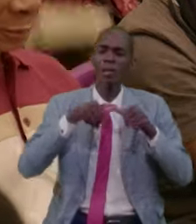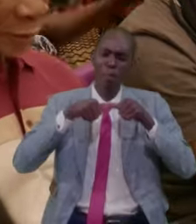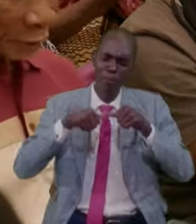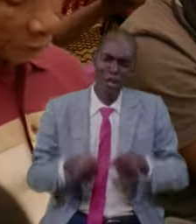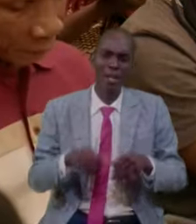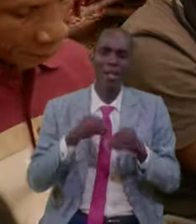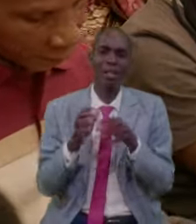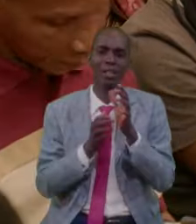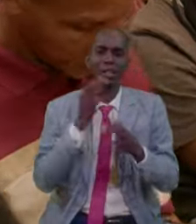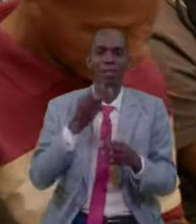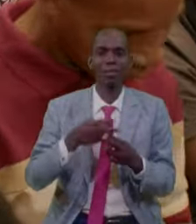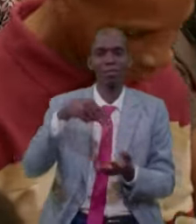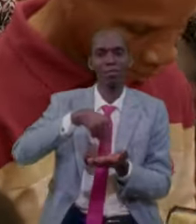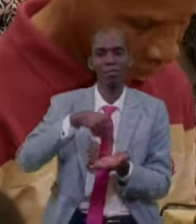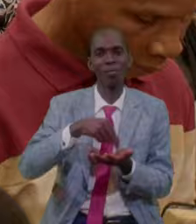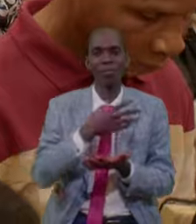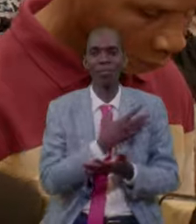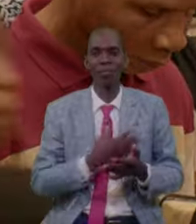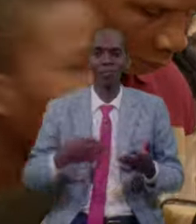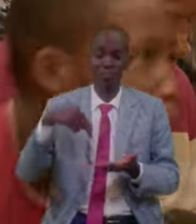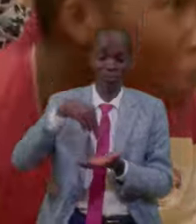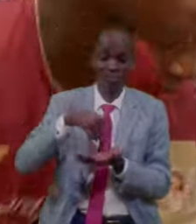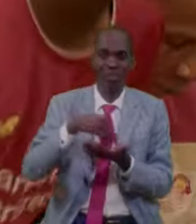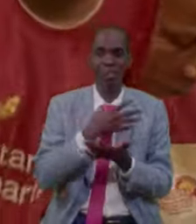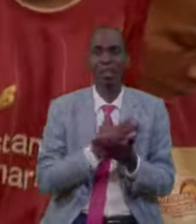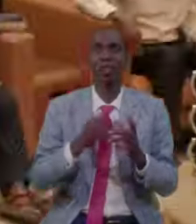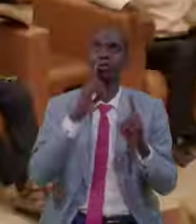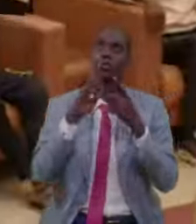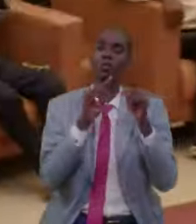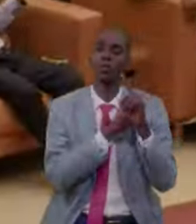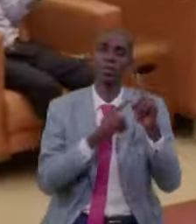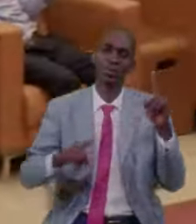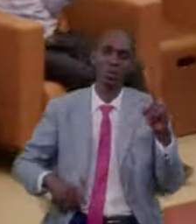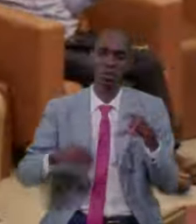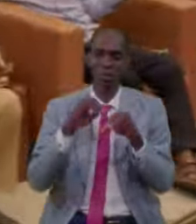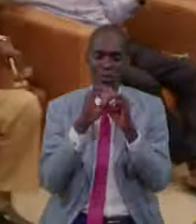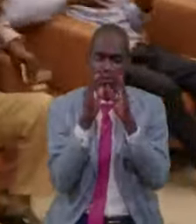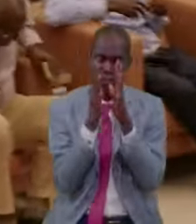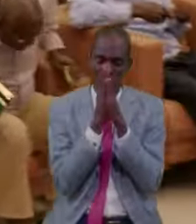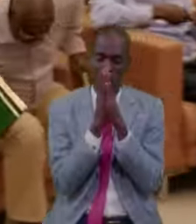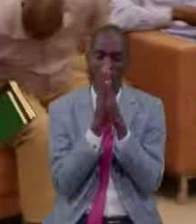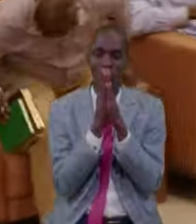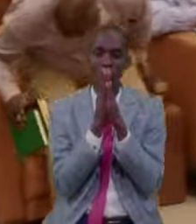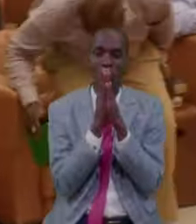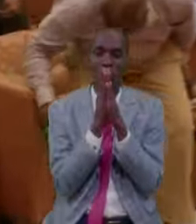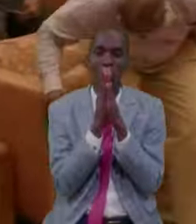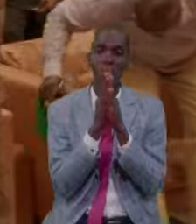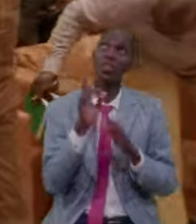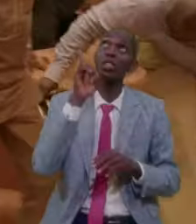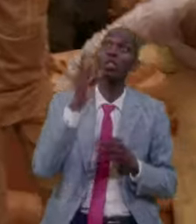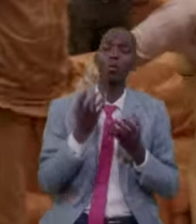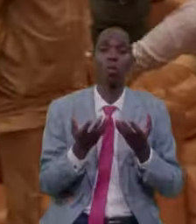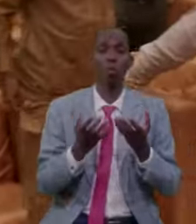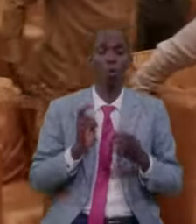Jesus' name. Rise up now. Rise up and let us talk to the Lord in prayer. He wants us to have